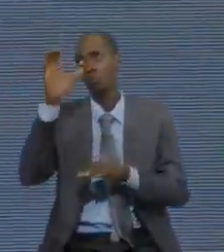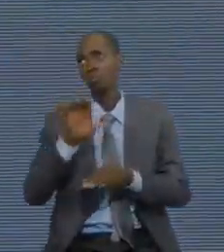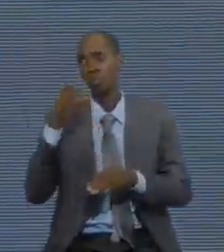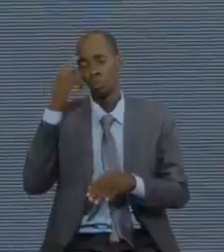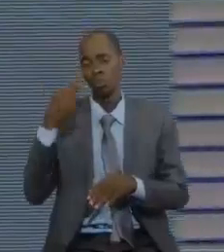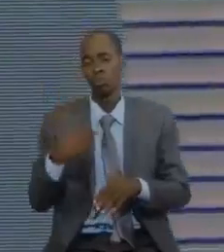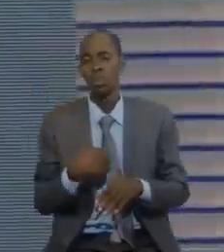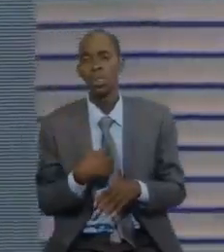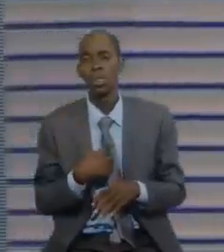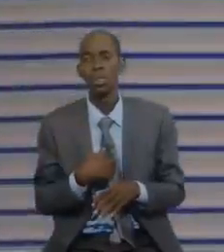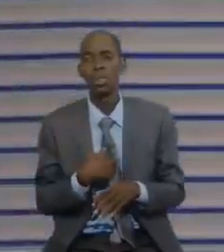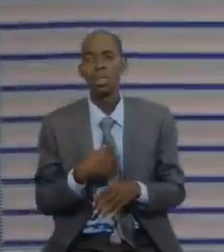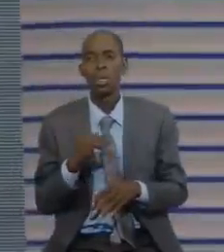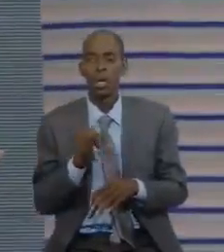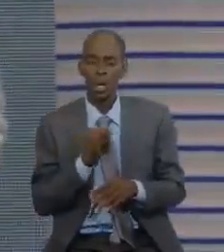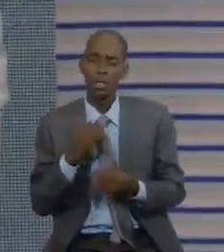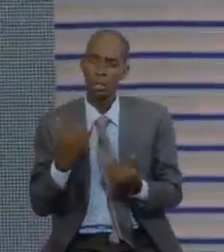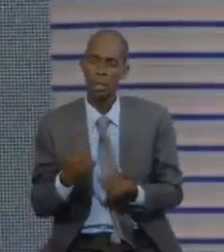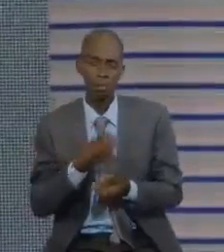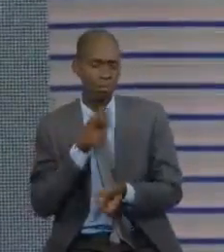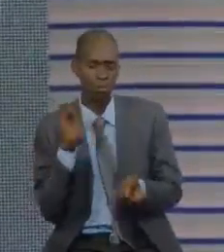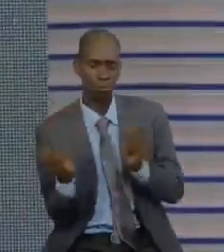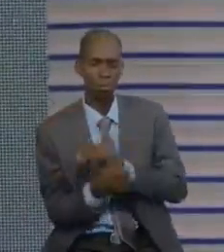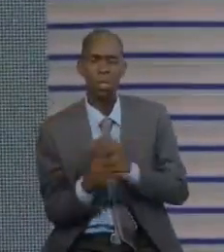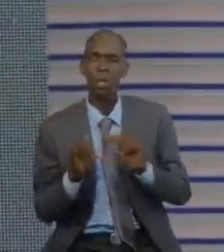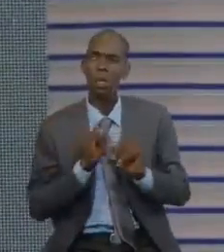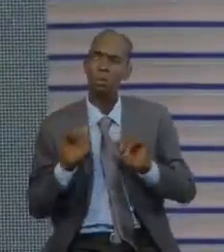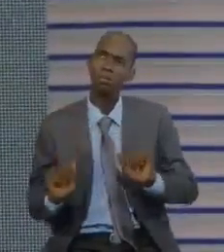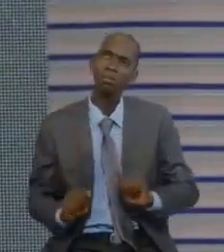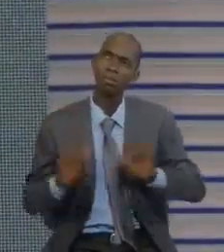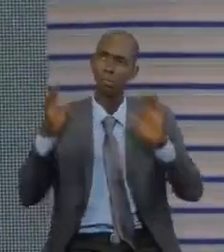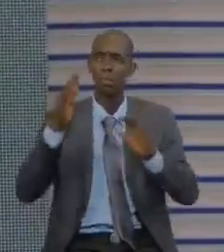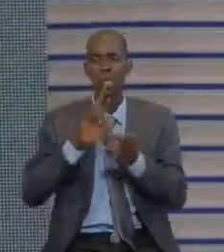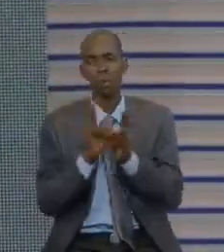I turn, I repent, I'm the cause of your pain.